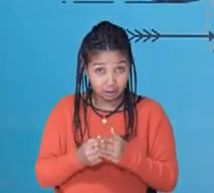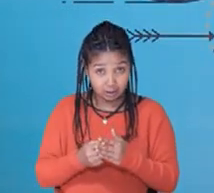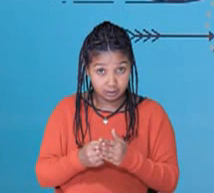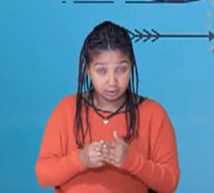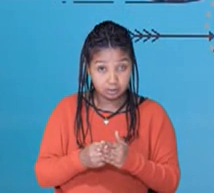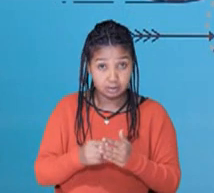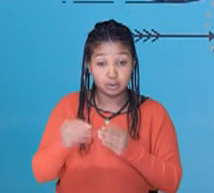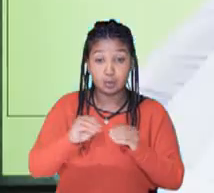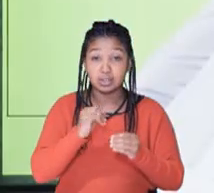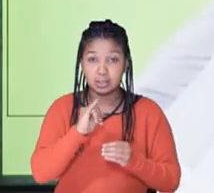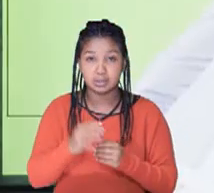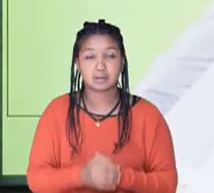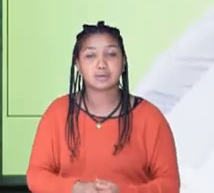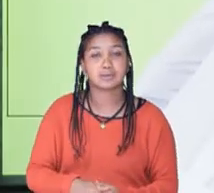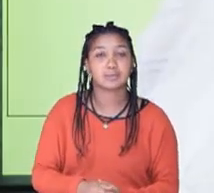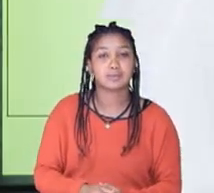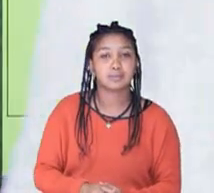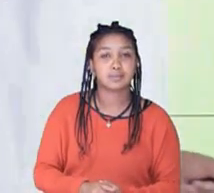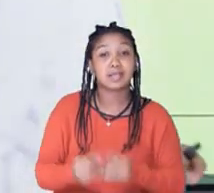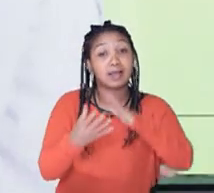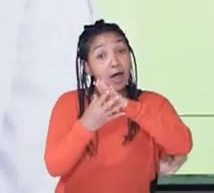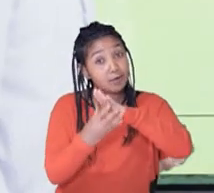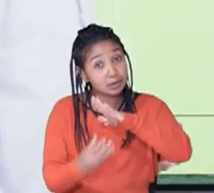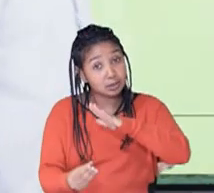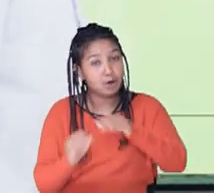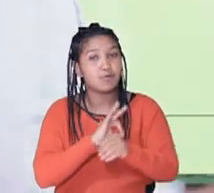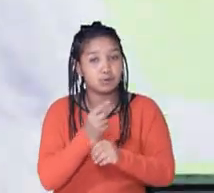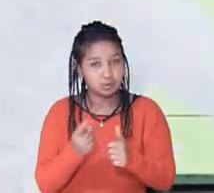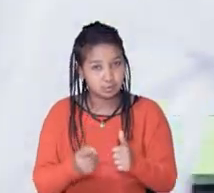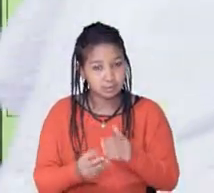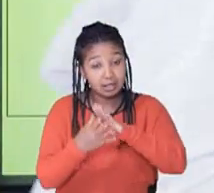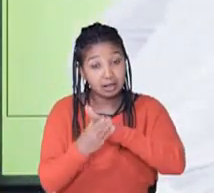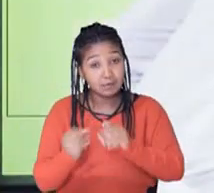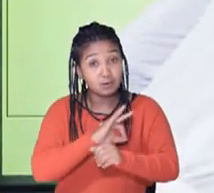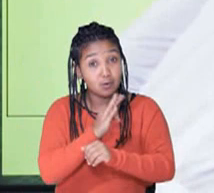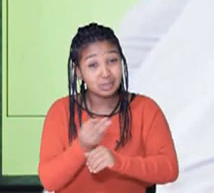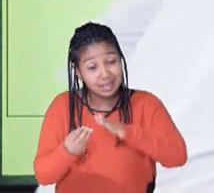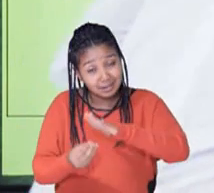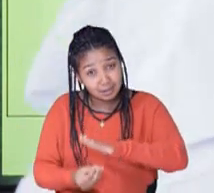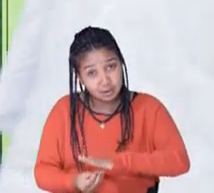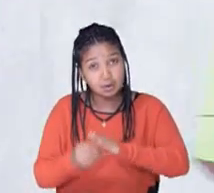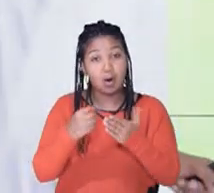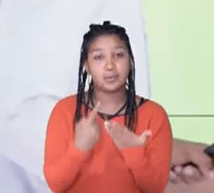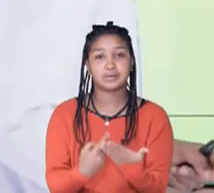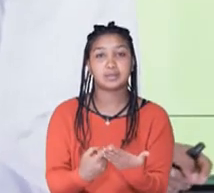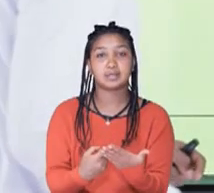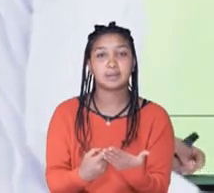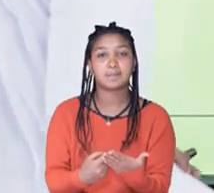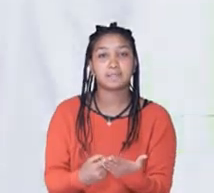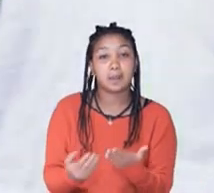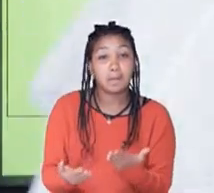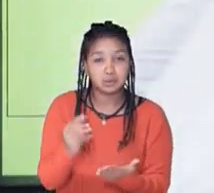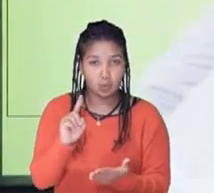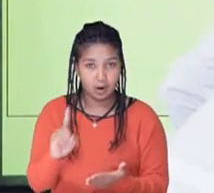this motion is the gravitational force. Okay? The gravitational force exerted on this